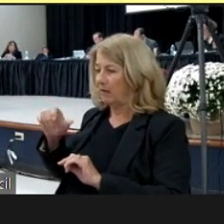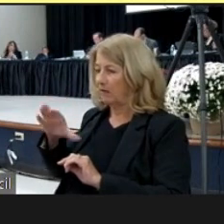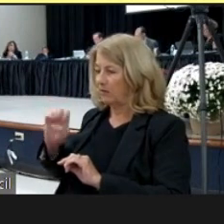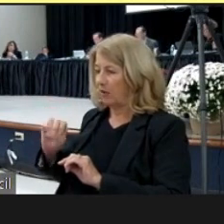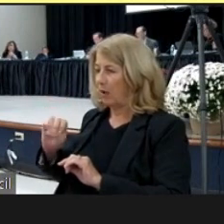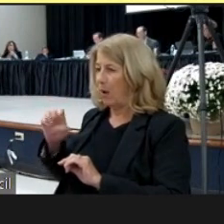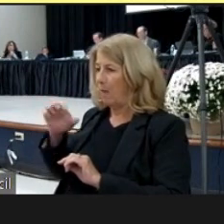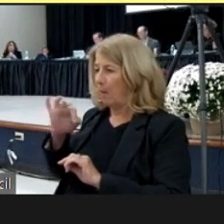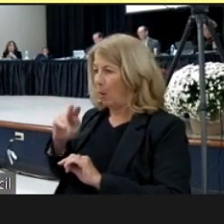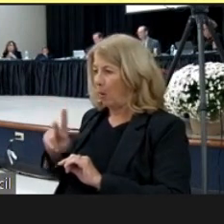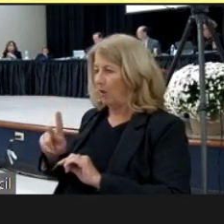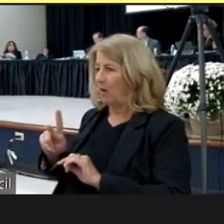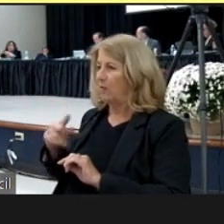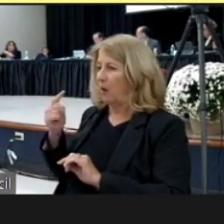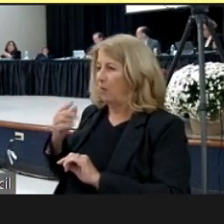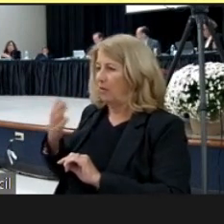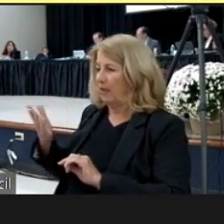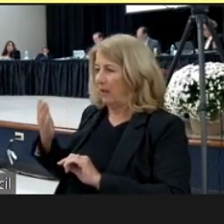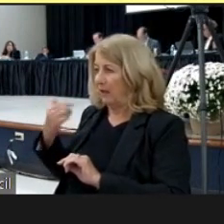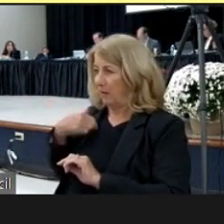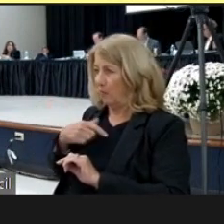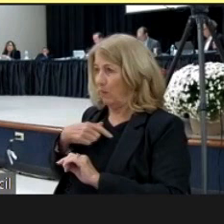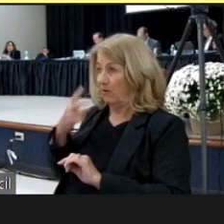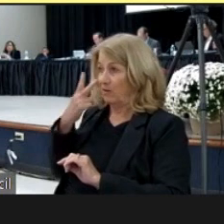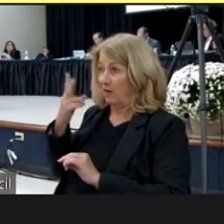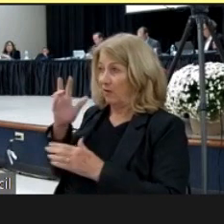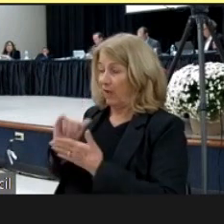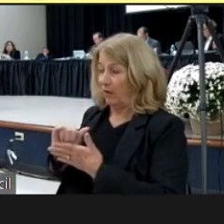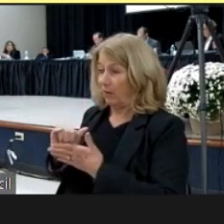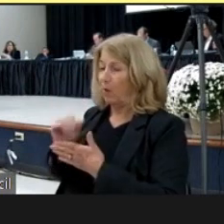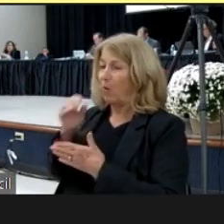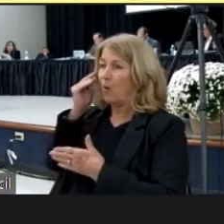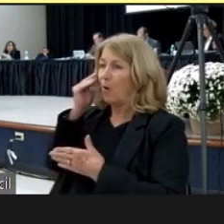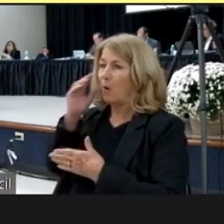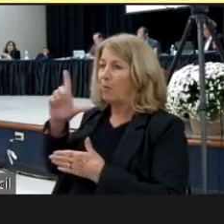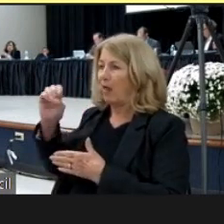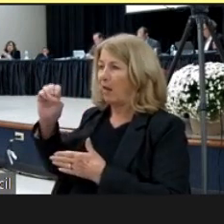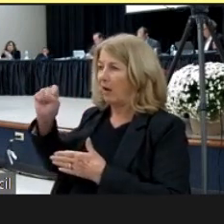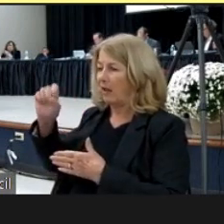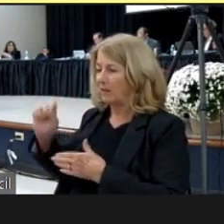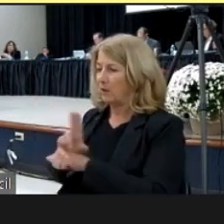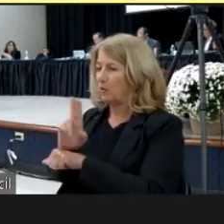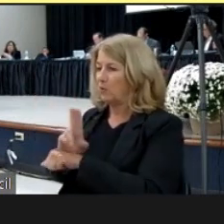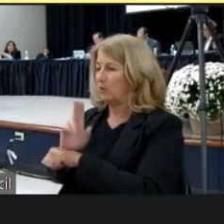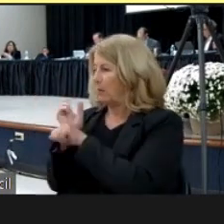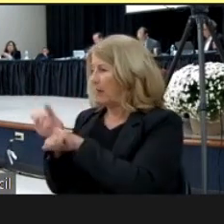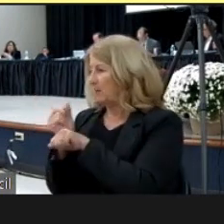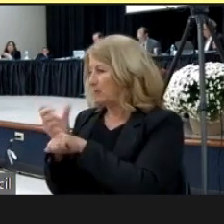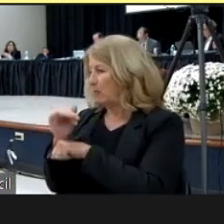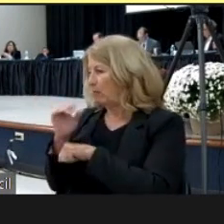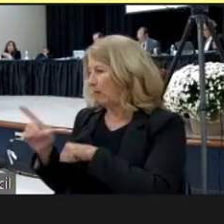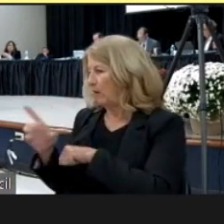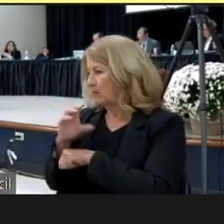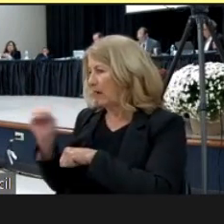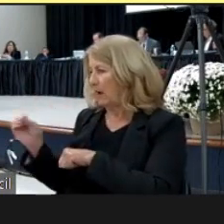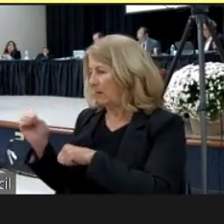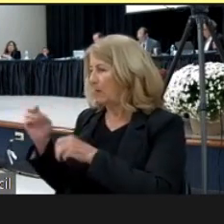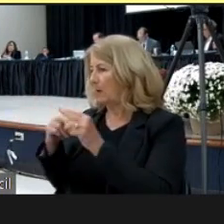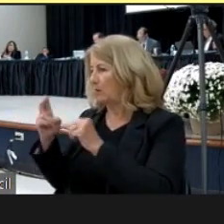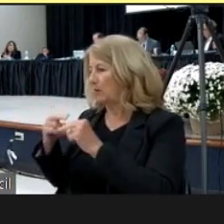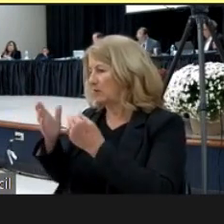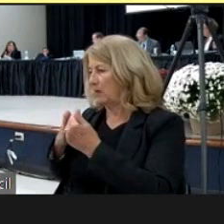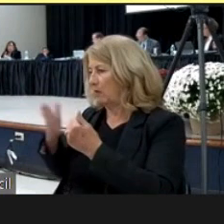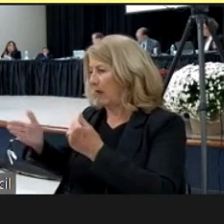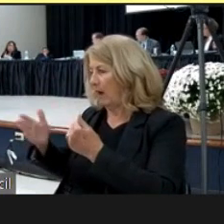is, of course, the homeless have been using the baseball fields and the facilities around there as places